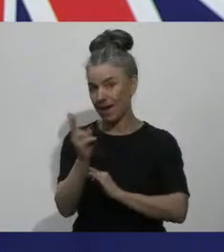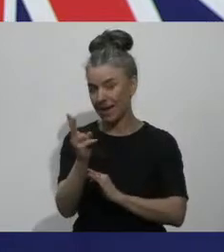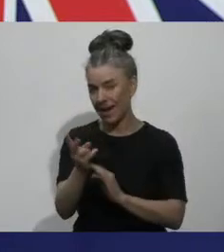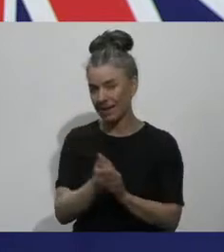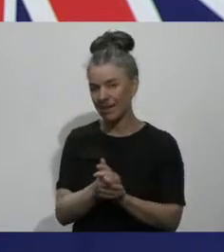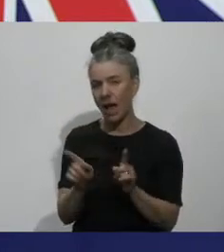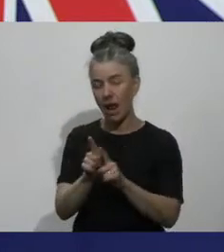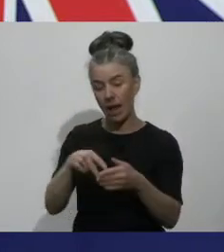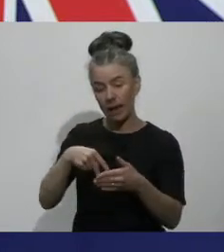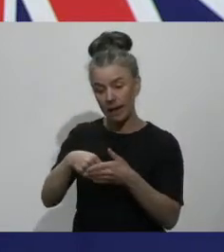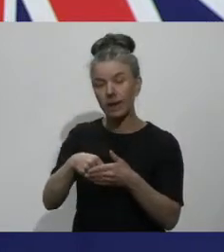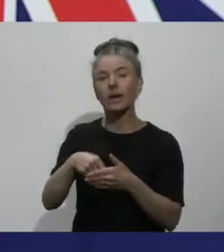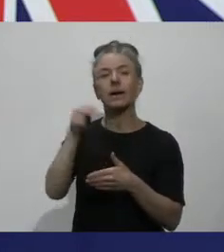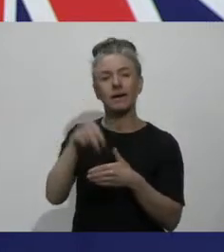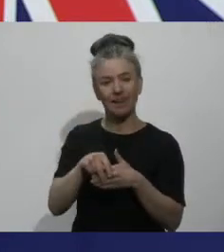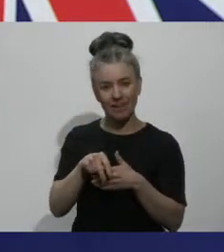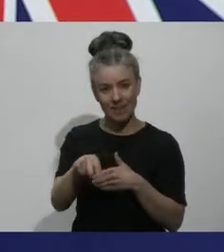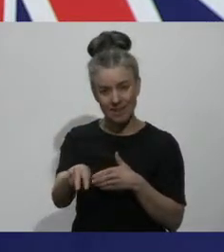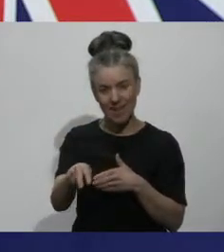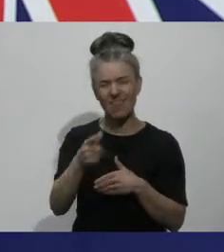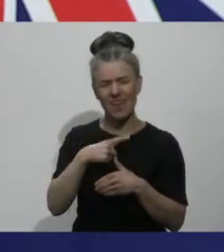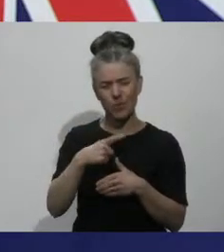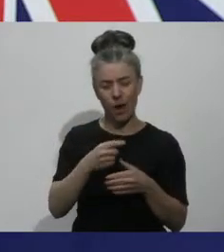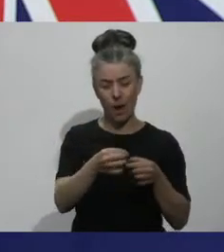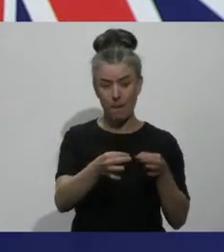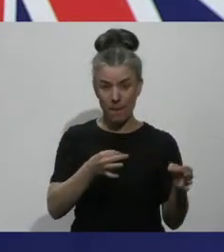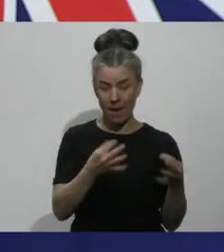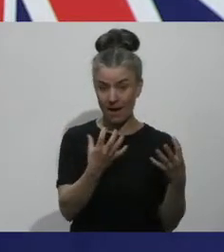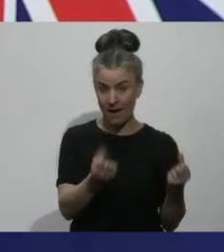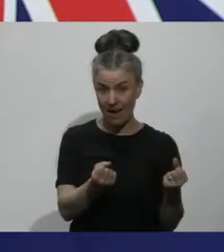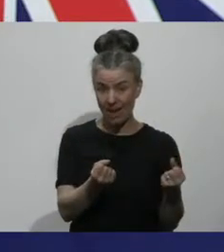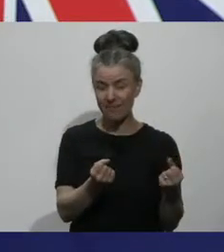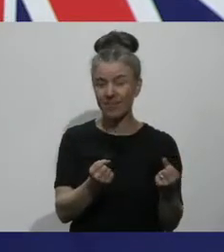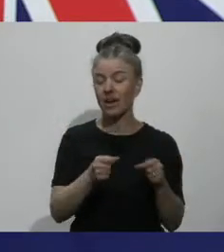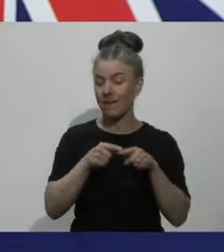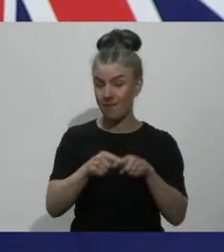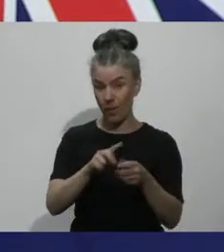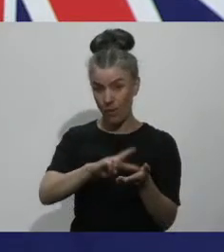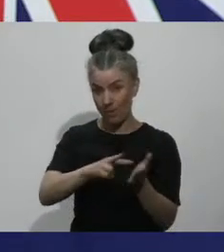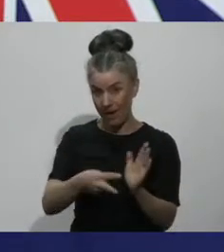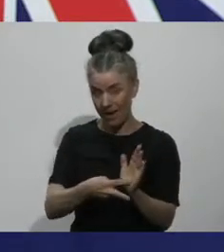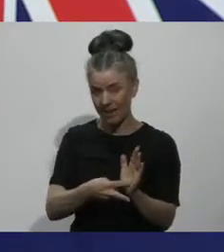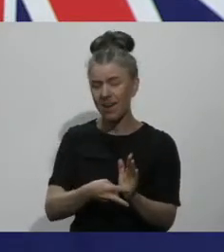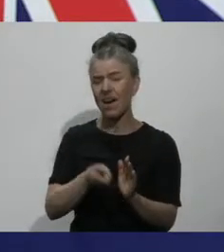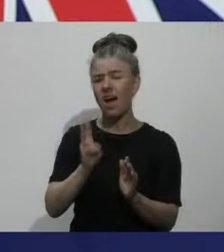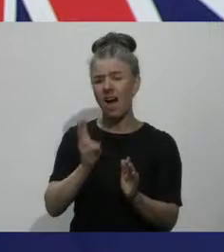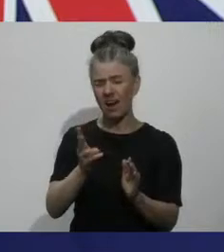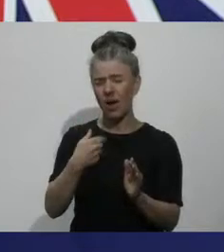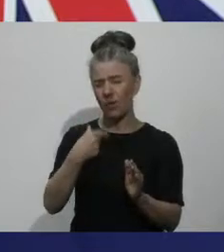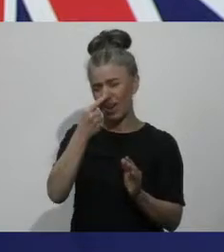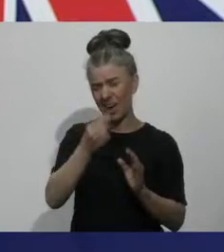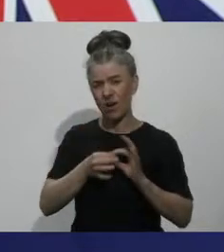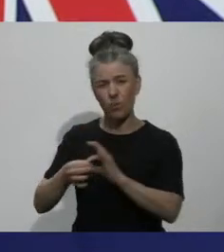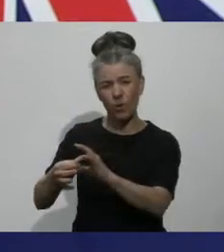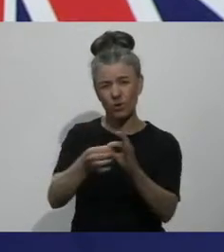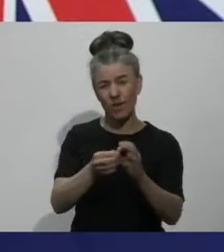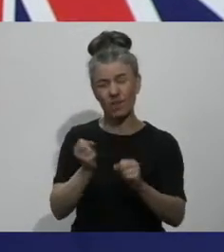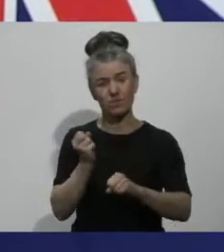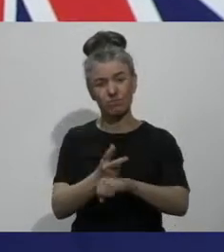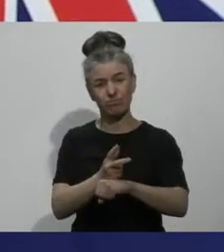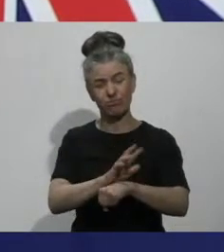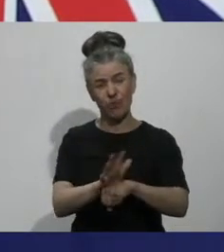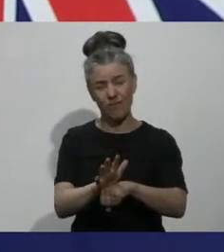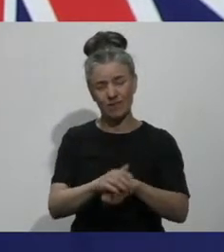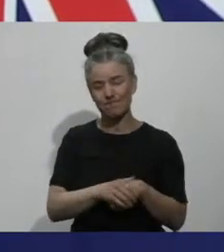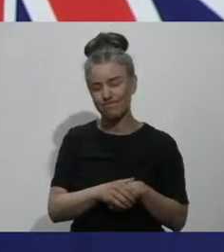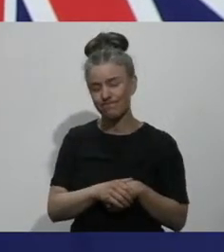is why we have a plan, why we are rolling out that plan, and why we once again can pull together to eliminate COVID. So here's